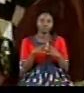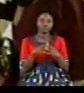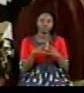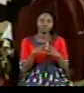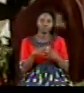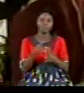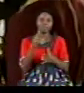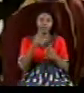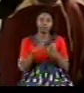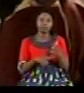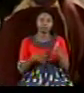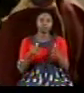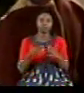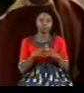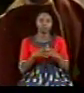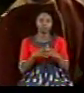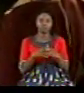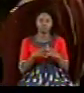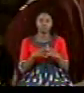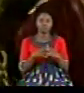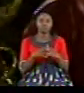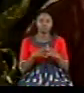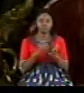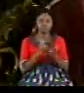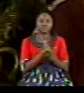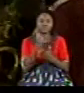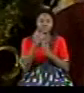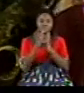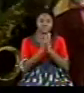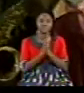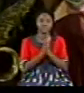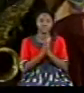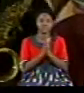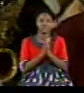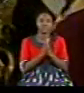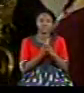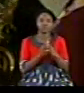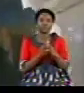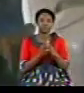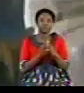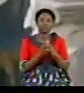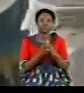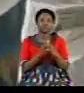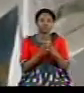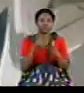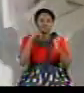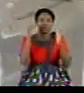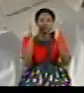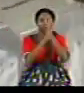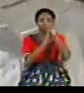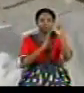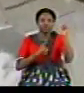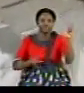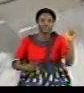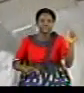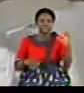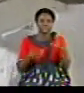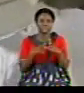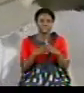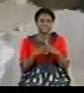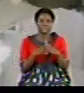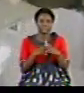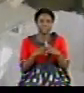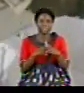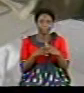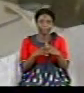Amen. Amen. Praise the Lord. Praise the Lord. I